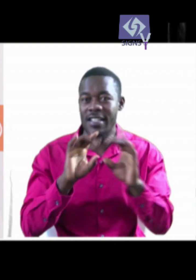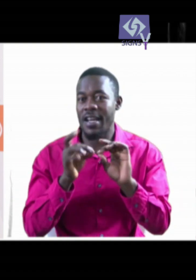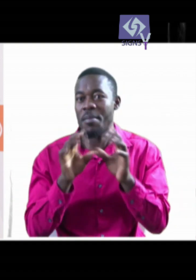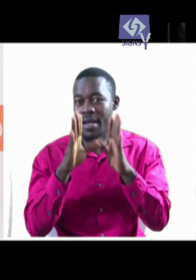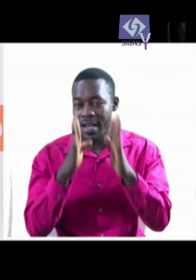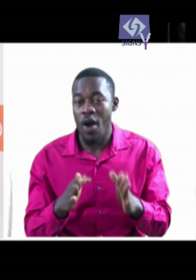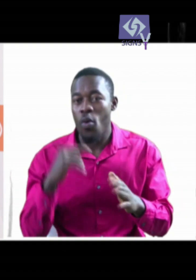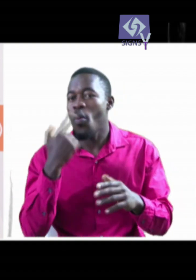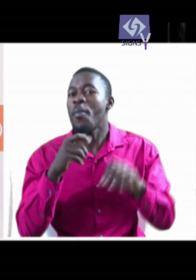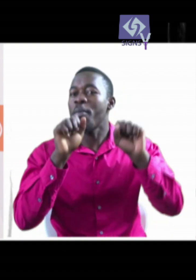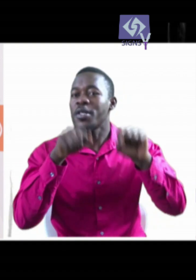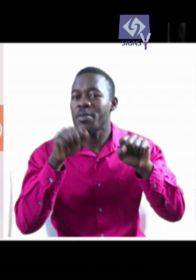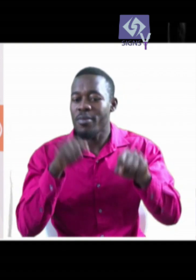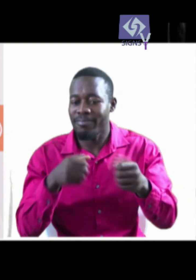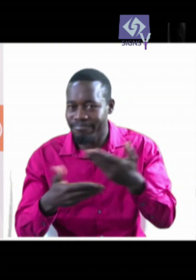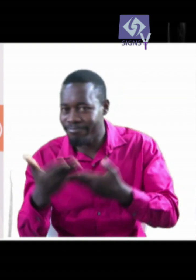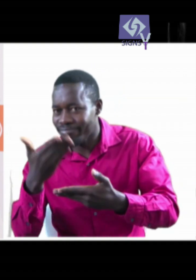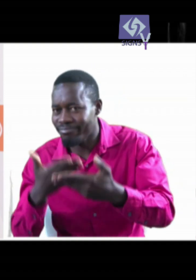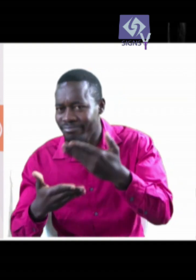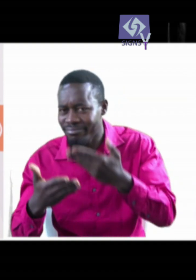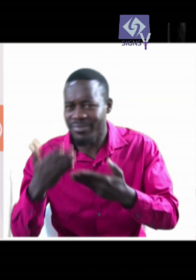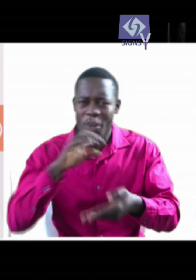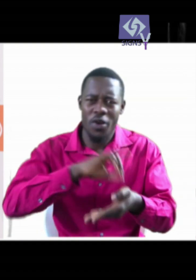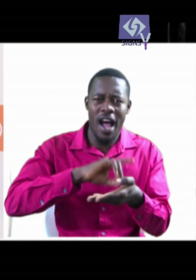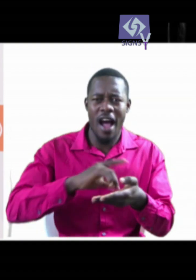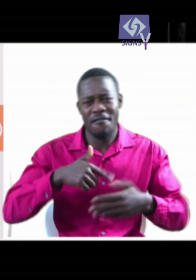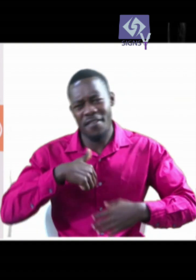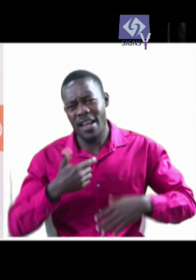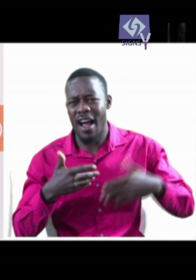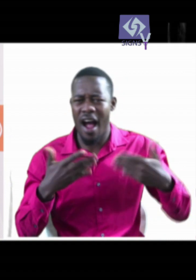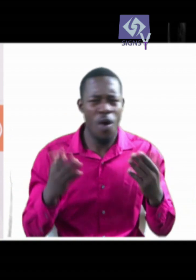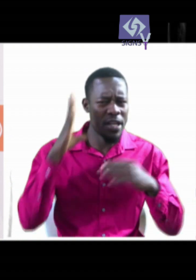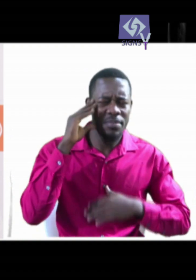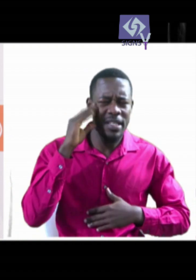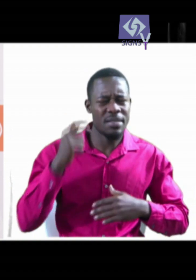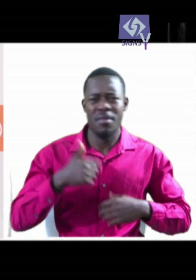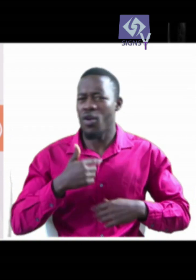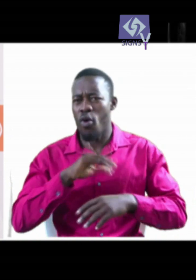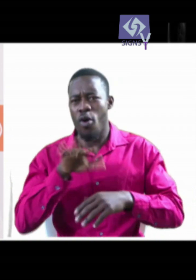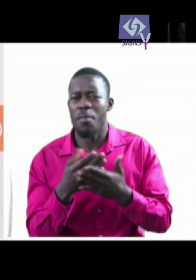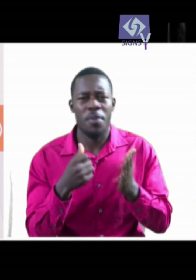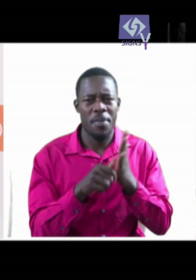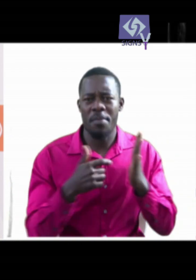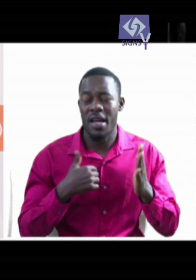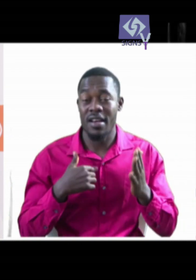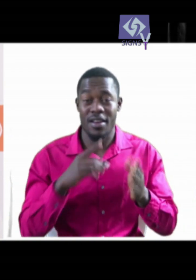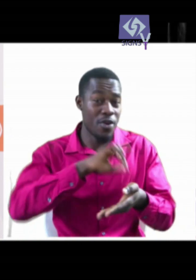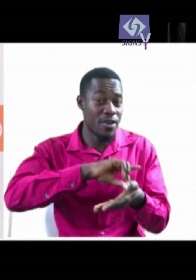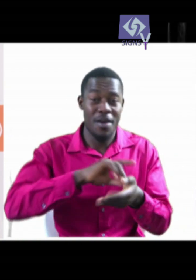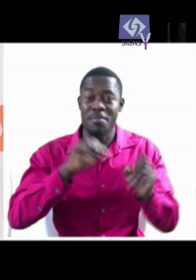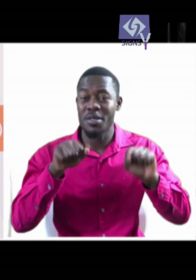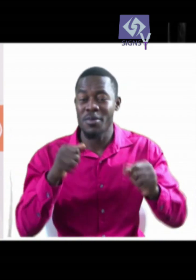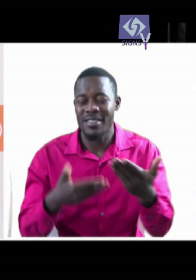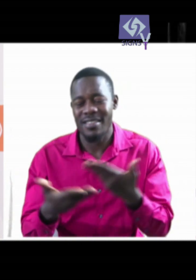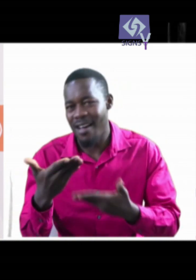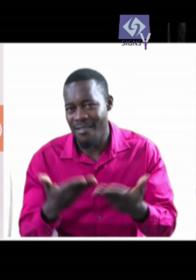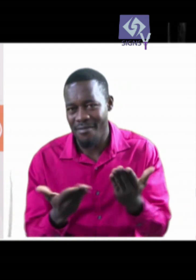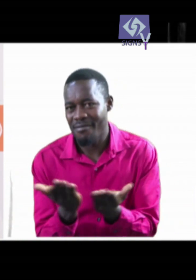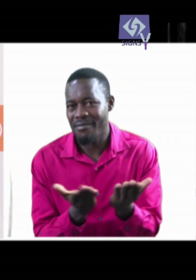how deeply this app is actually being used by the deaf community, because during the maternal